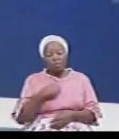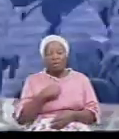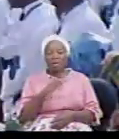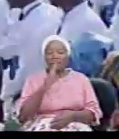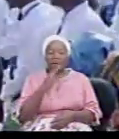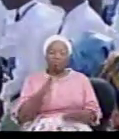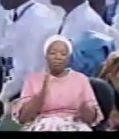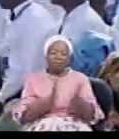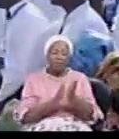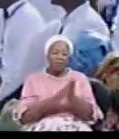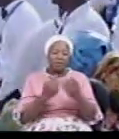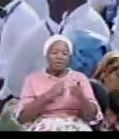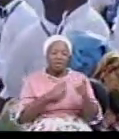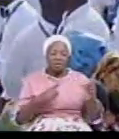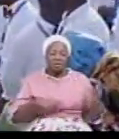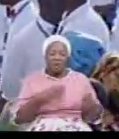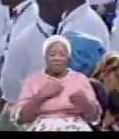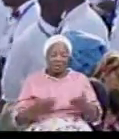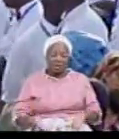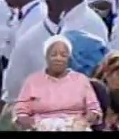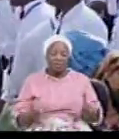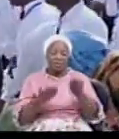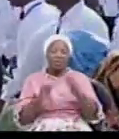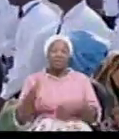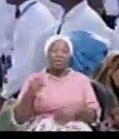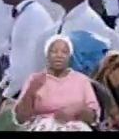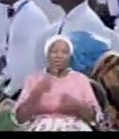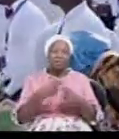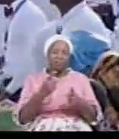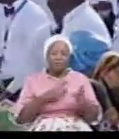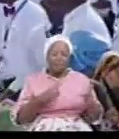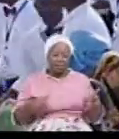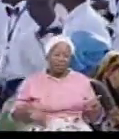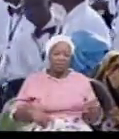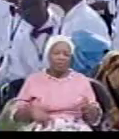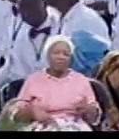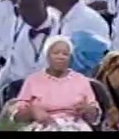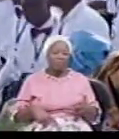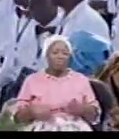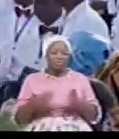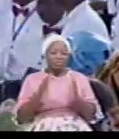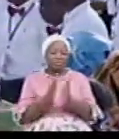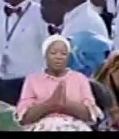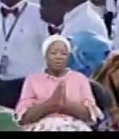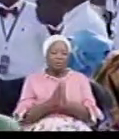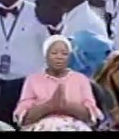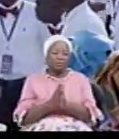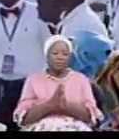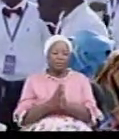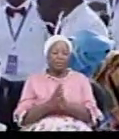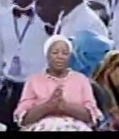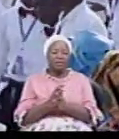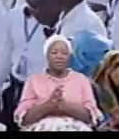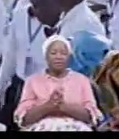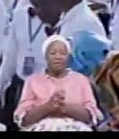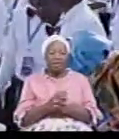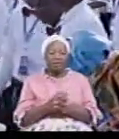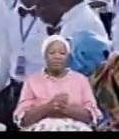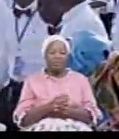why we are exalting his name. That is why we are exalting his name. That is why we are blessing